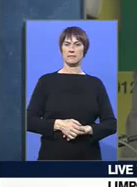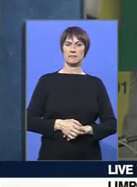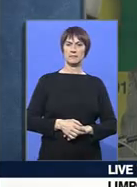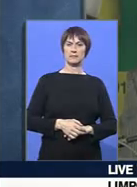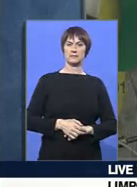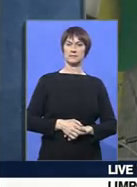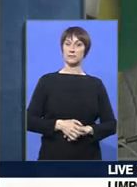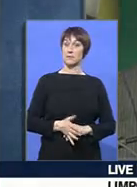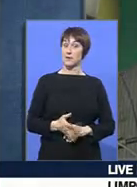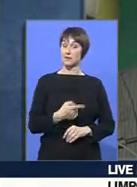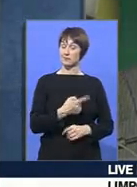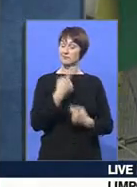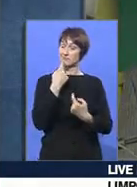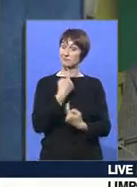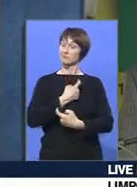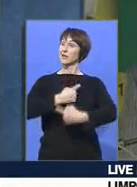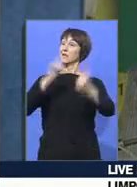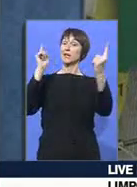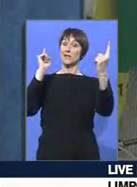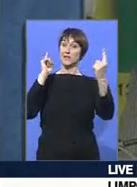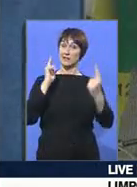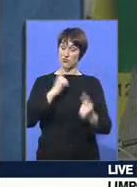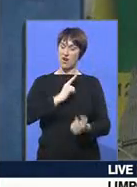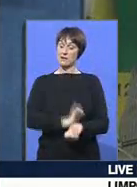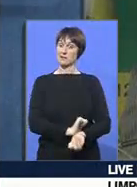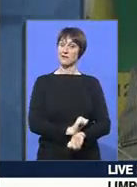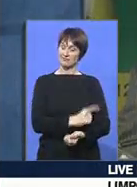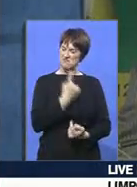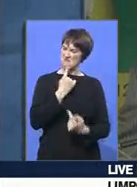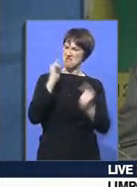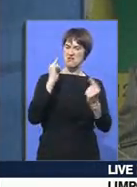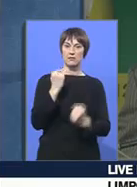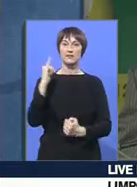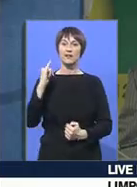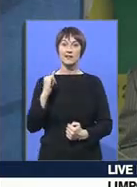be heard. We thank you for that," unquote.